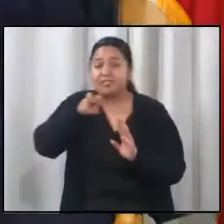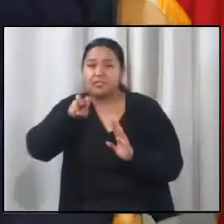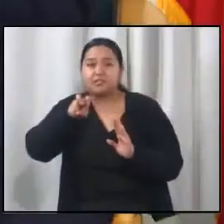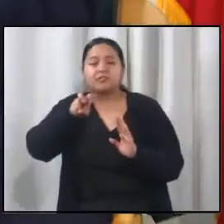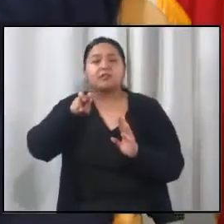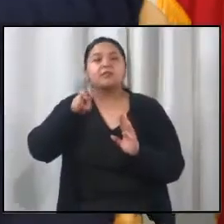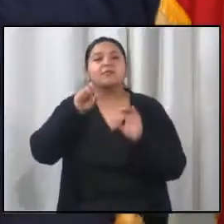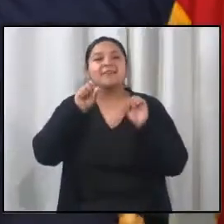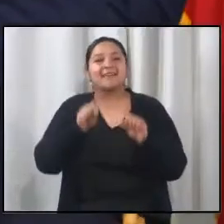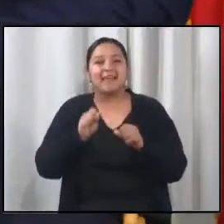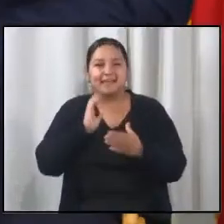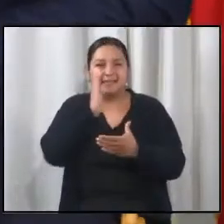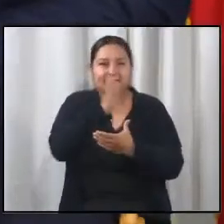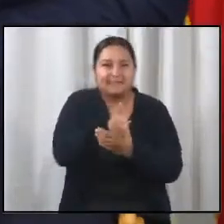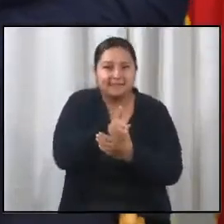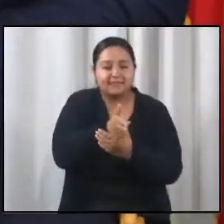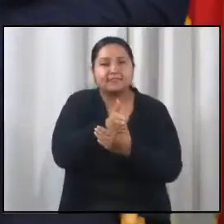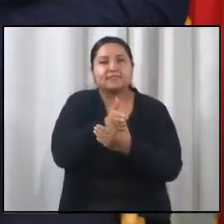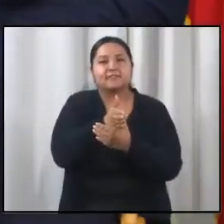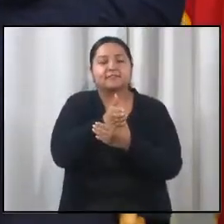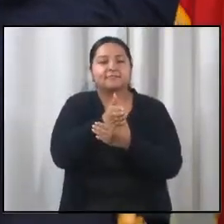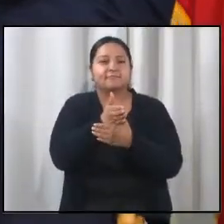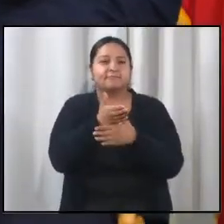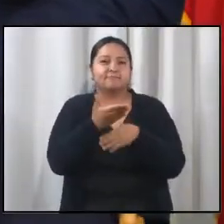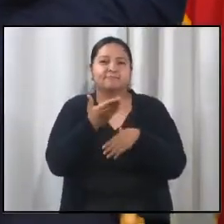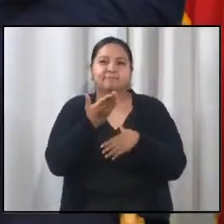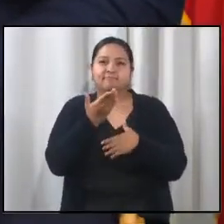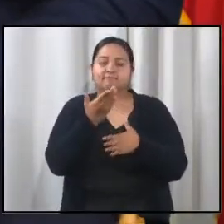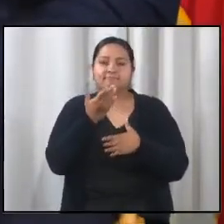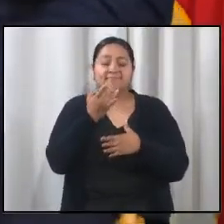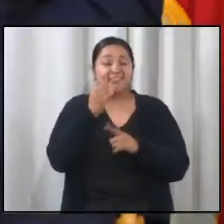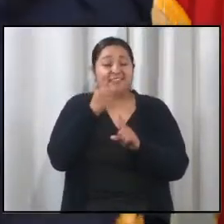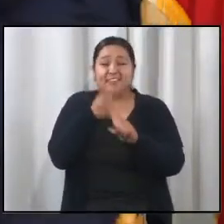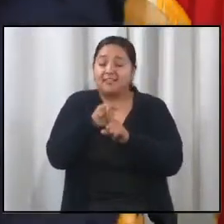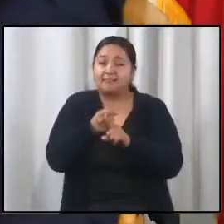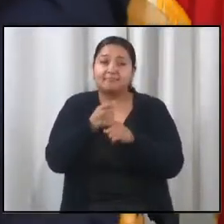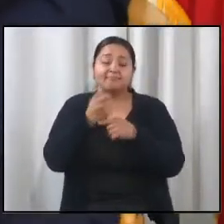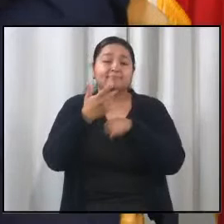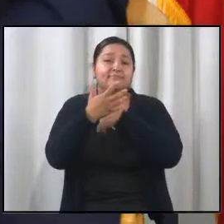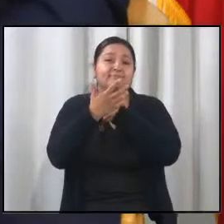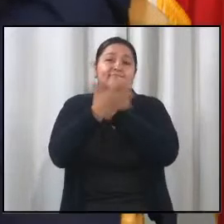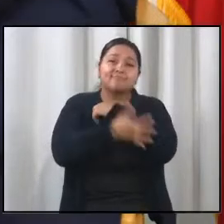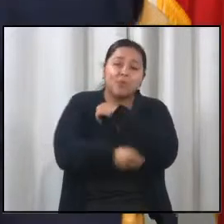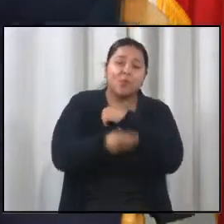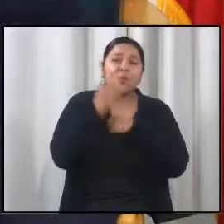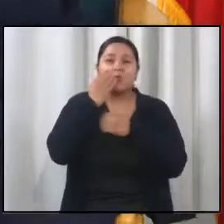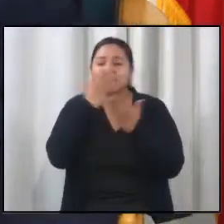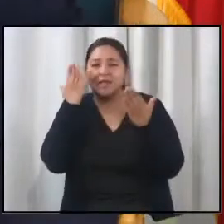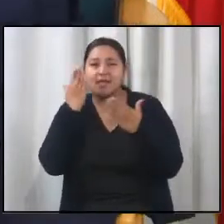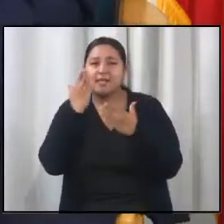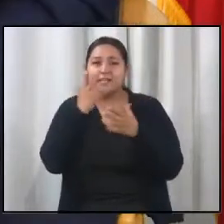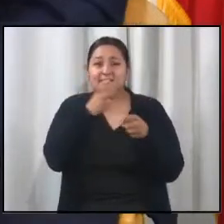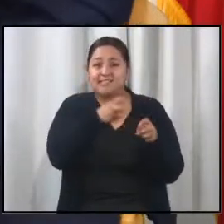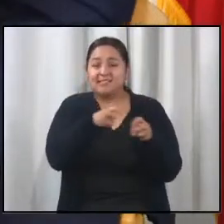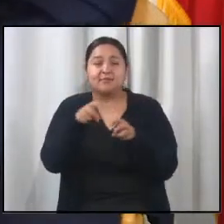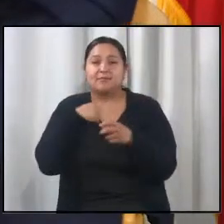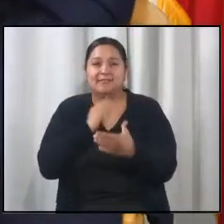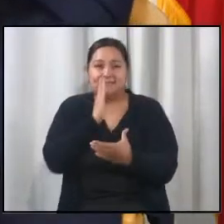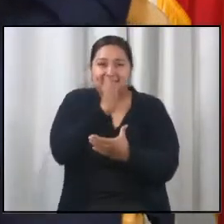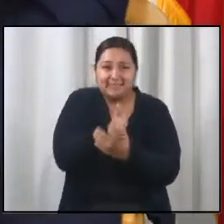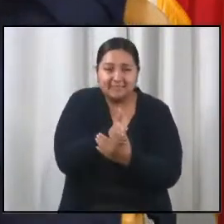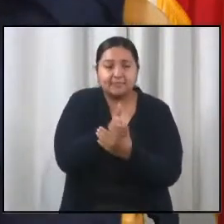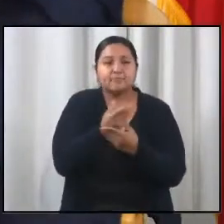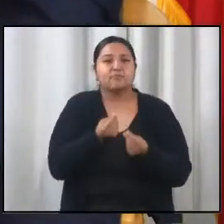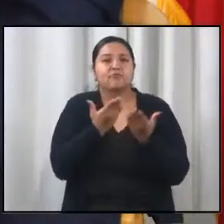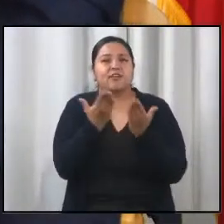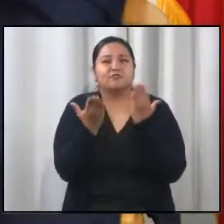entire lifetime of poverty or homelessness. And so you'll see us talk about this